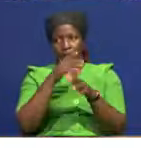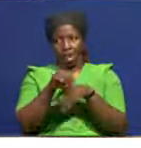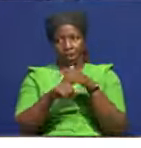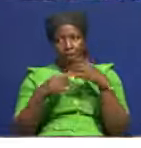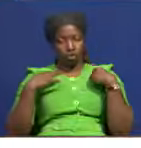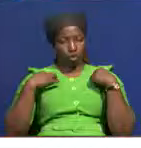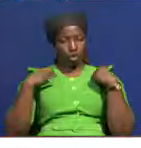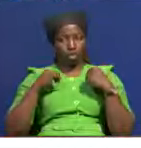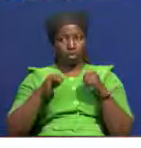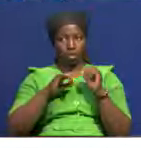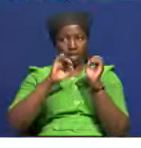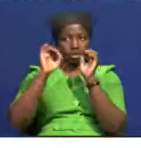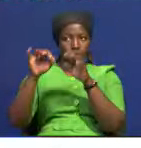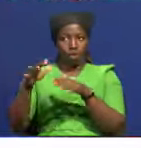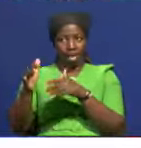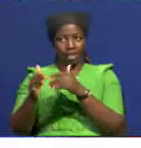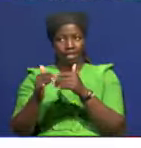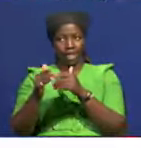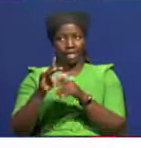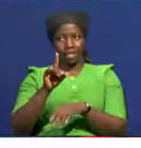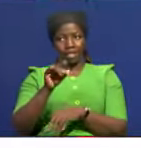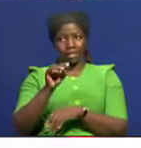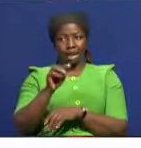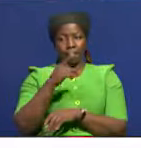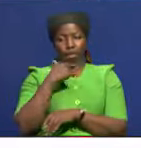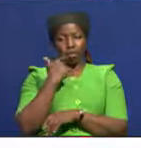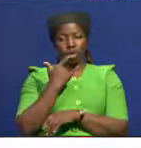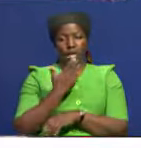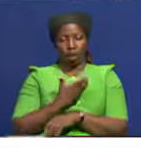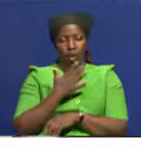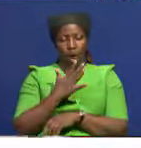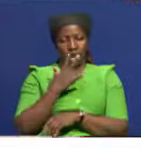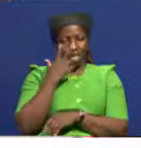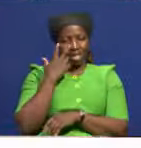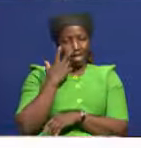deserted near the dam and whose owners were suspected to have drowned.